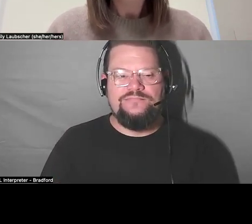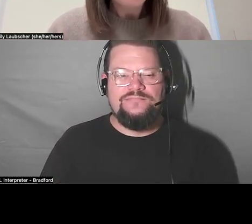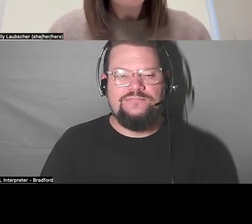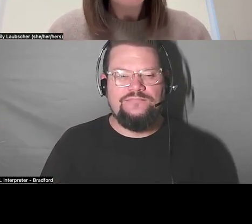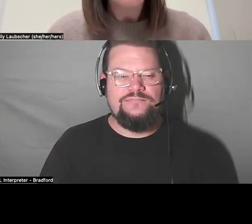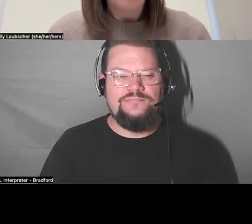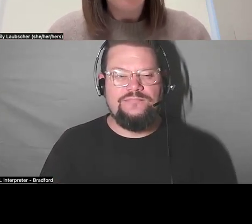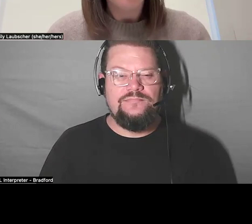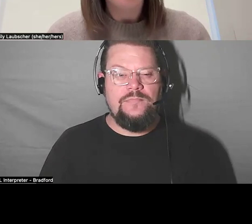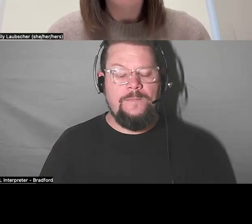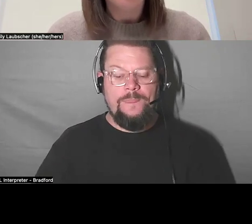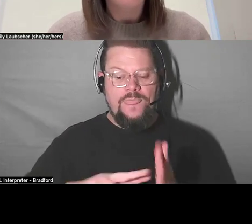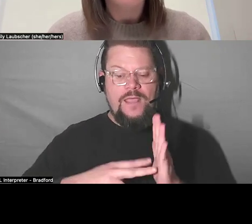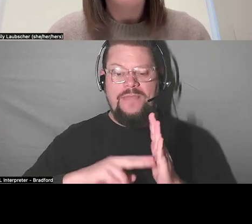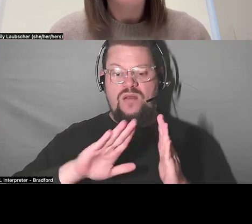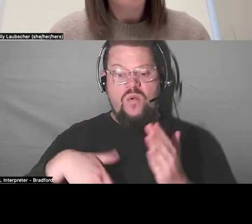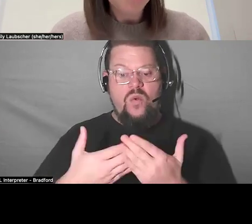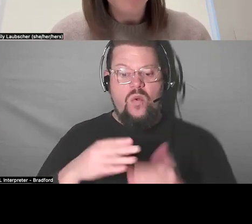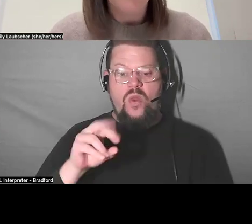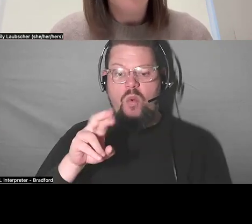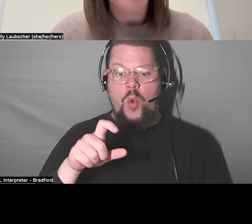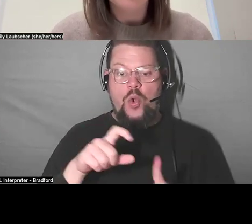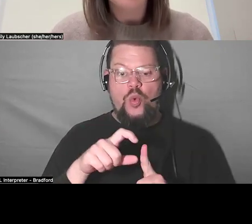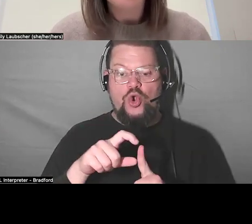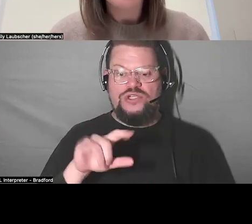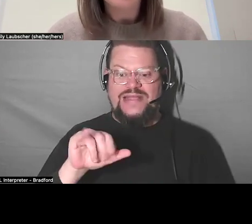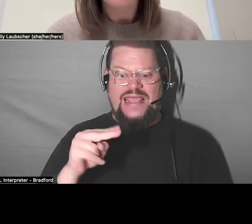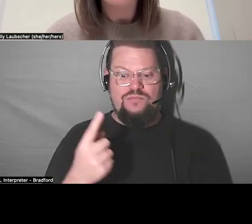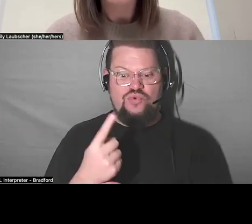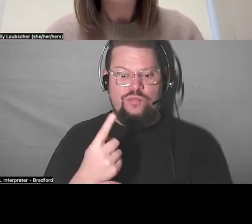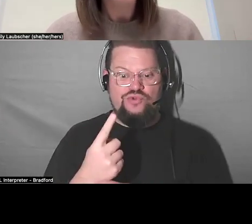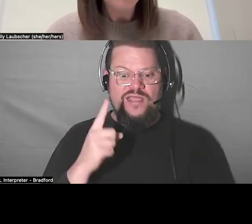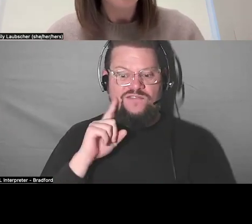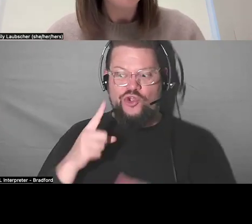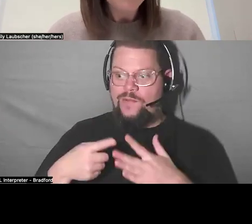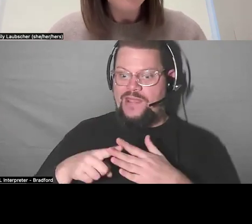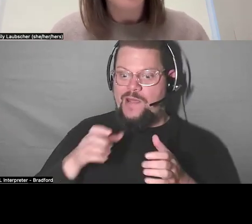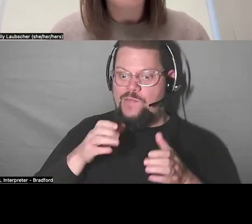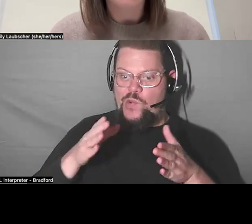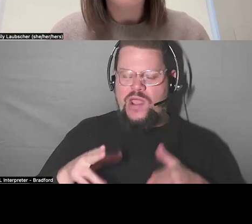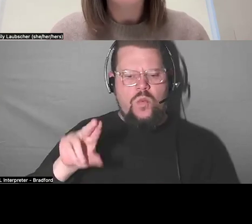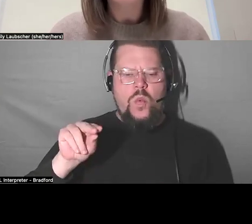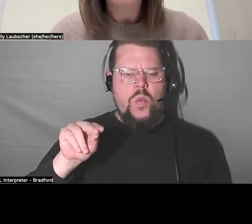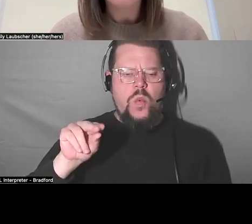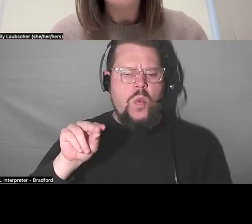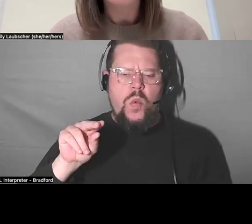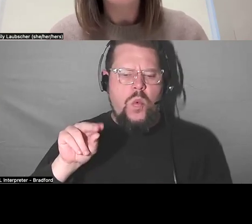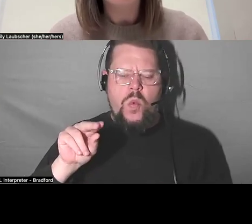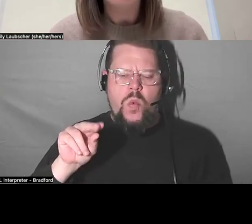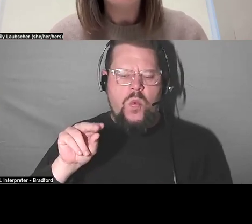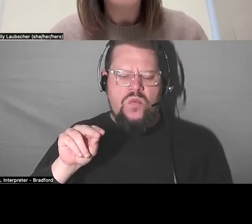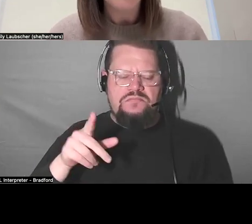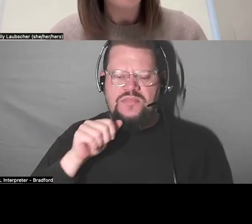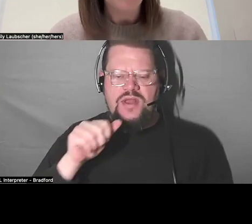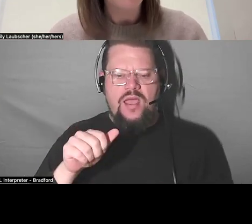So does that mean that all core words are inappropriate for beginning communicators? Well, no, definitely not. And in fact, the